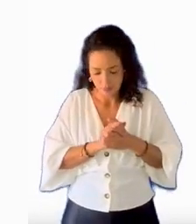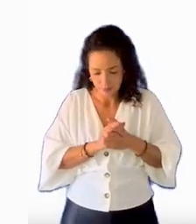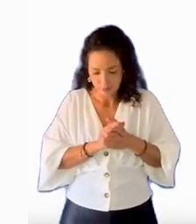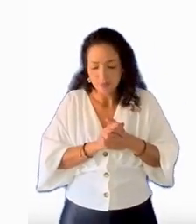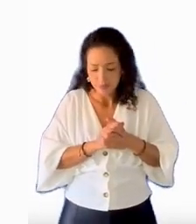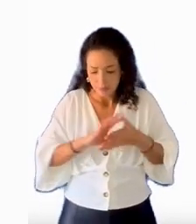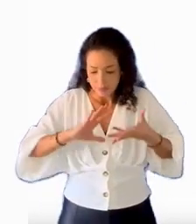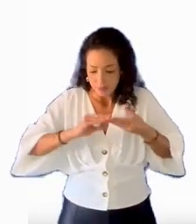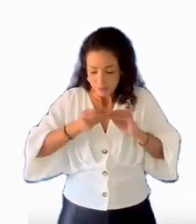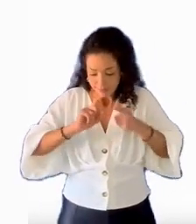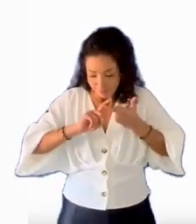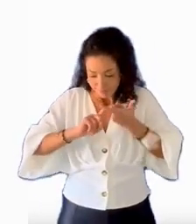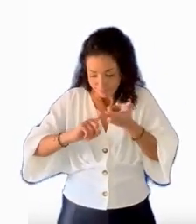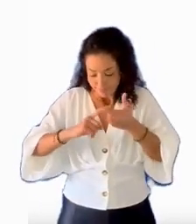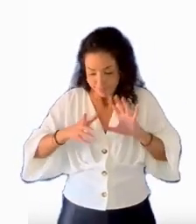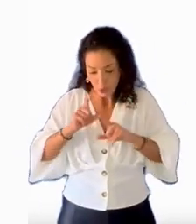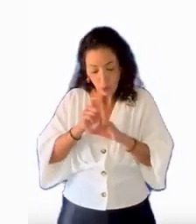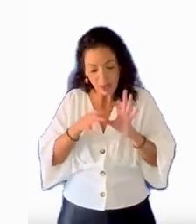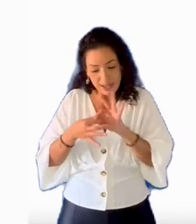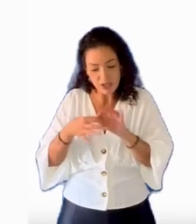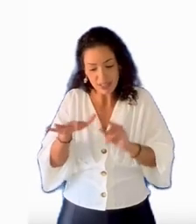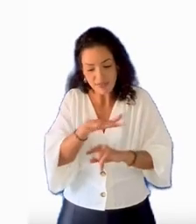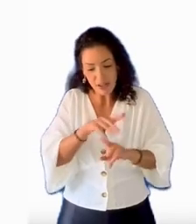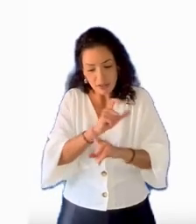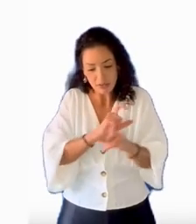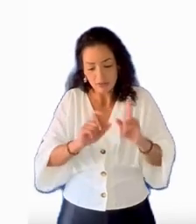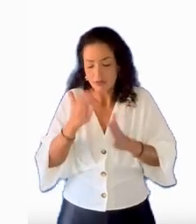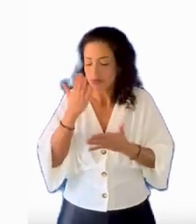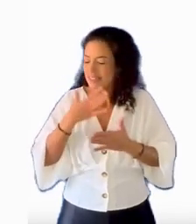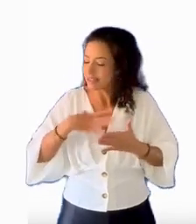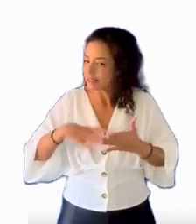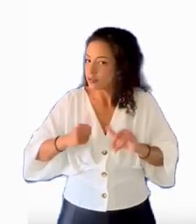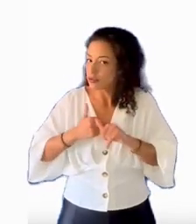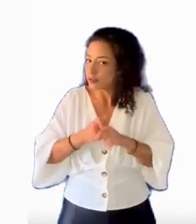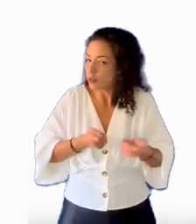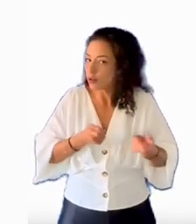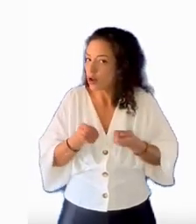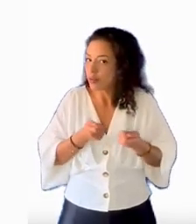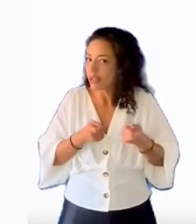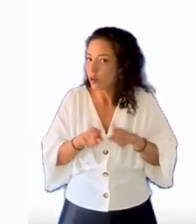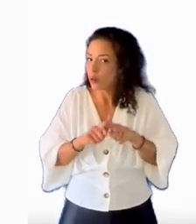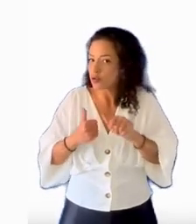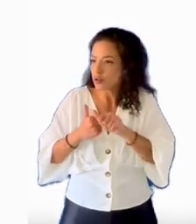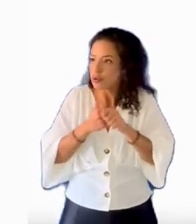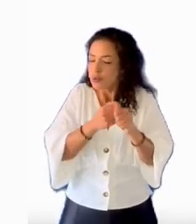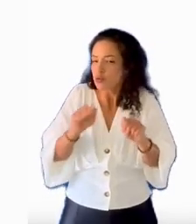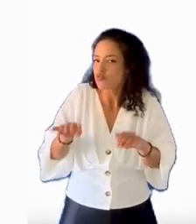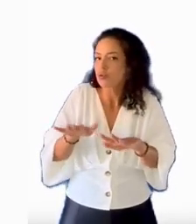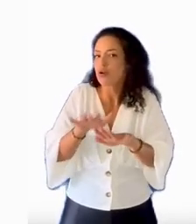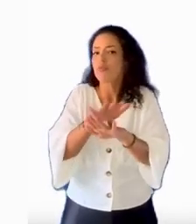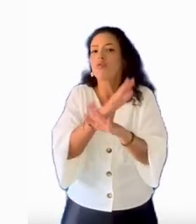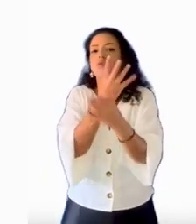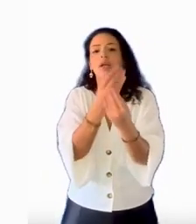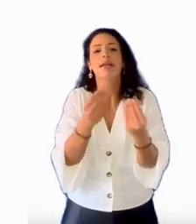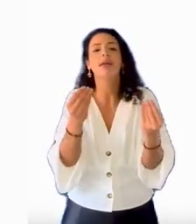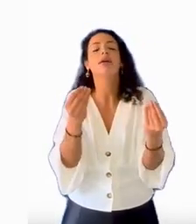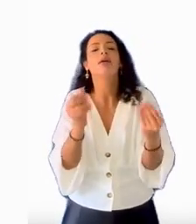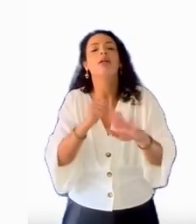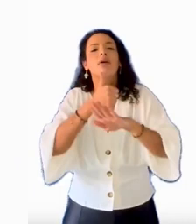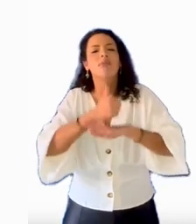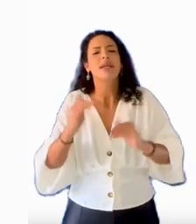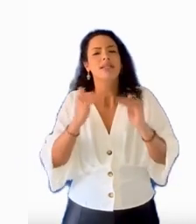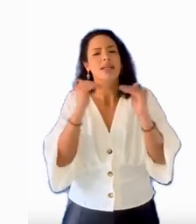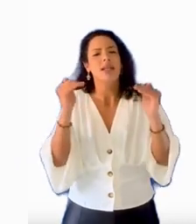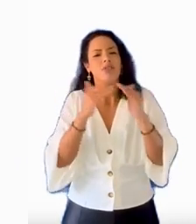Creating and sustaining connections within families and communities is essential to support coping and to facilitate recovery. At its most basic level, this is